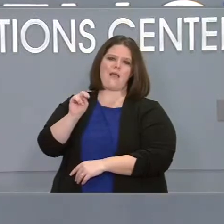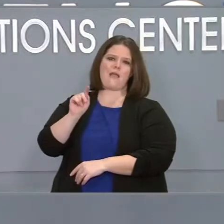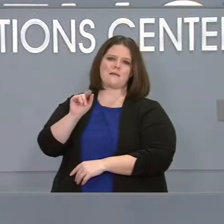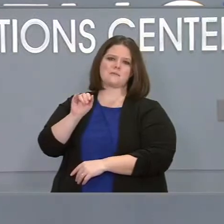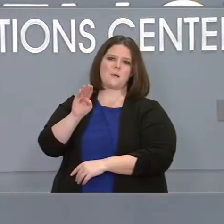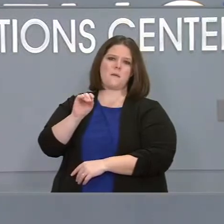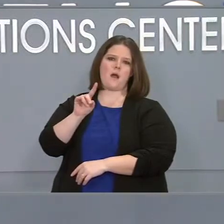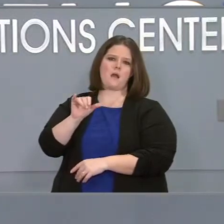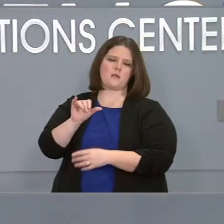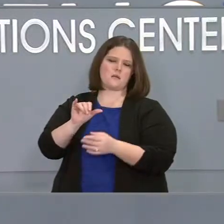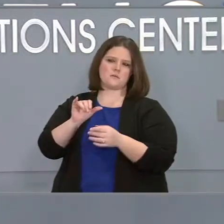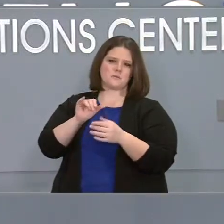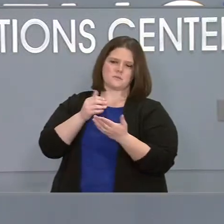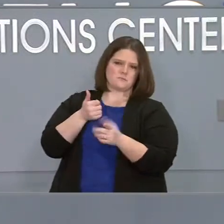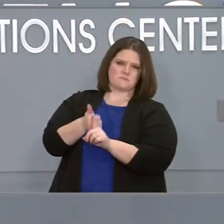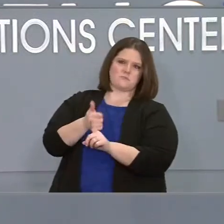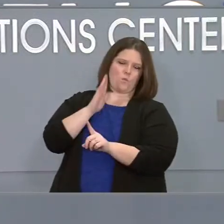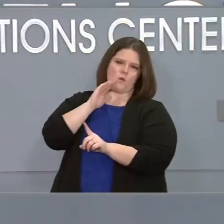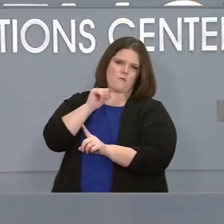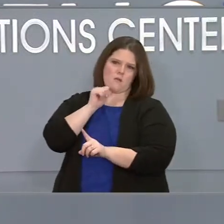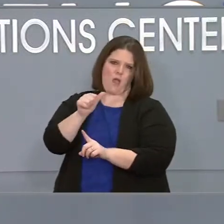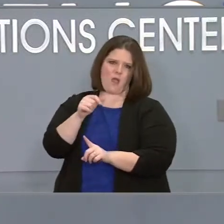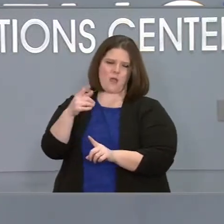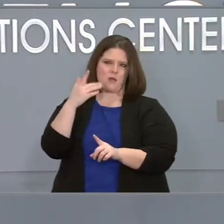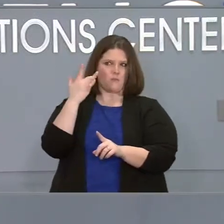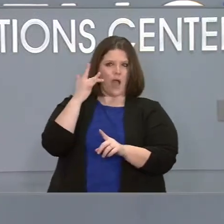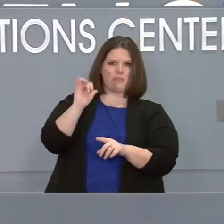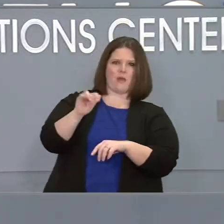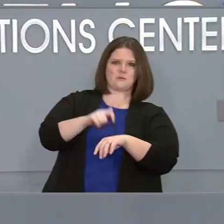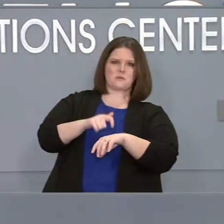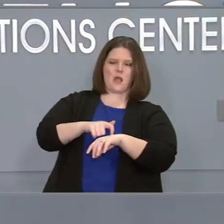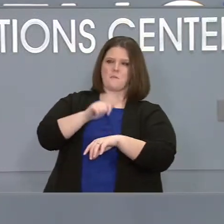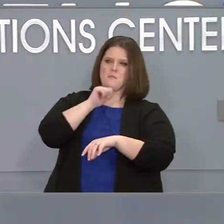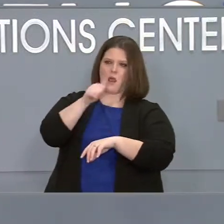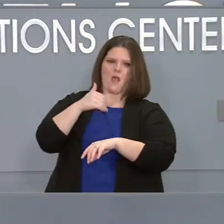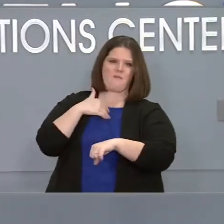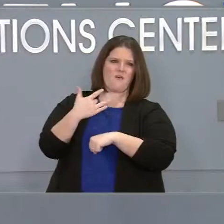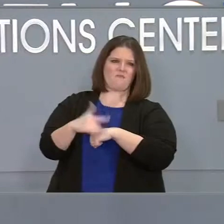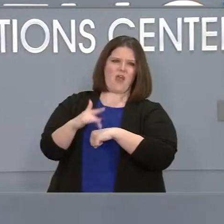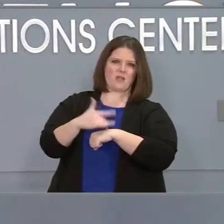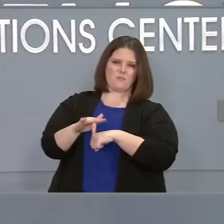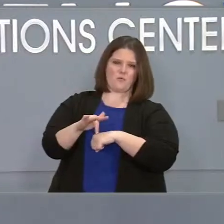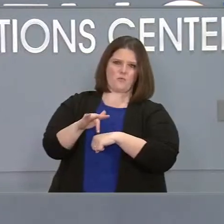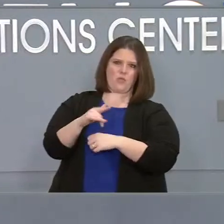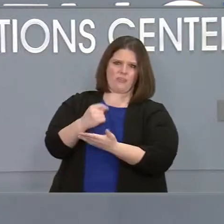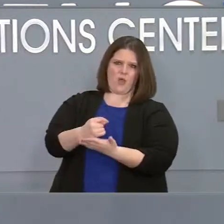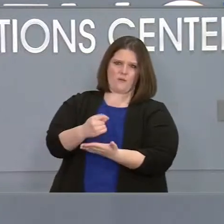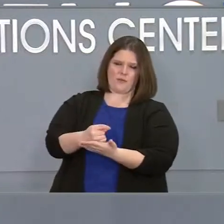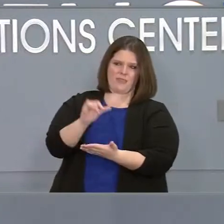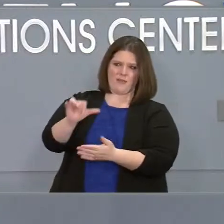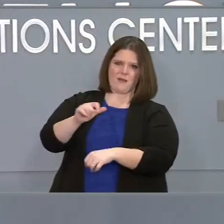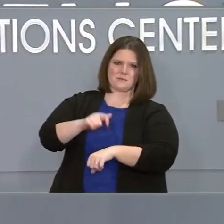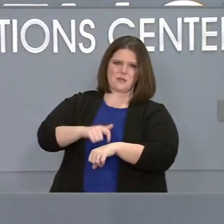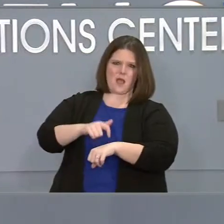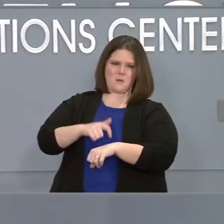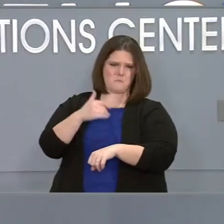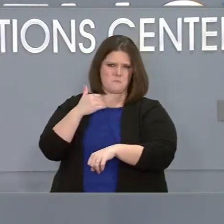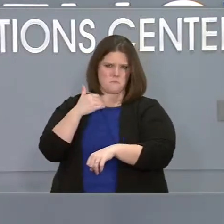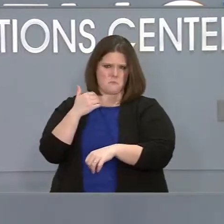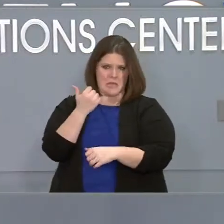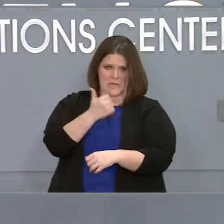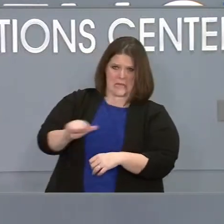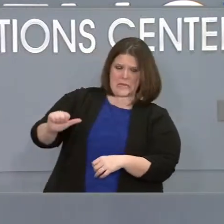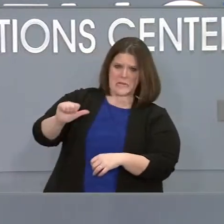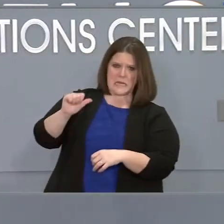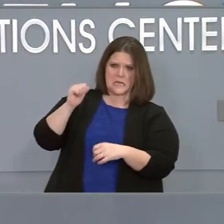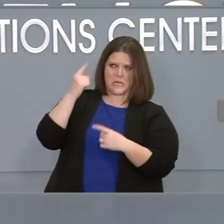there are counties where the therapy wasn't available. I'm wondering if there's any updated information on equitable access to